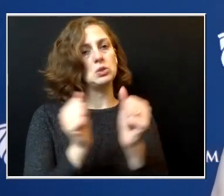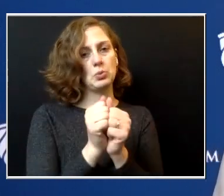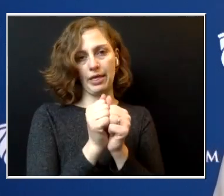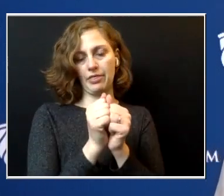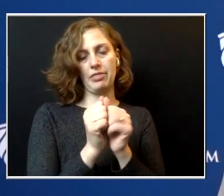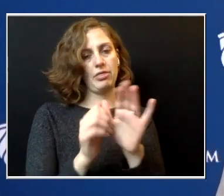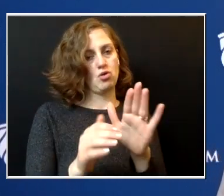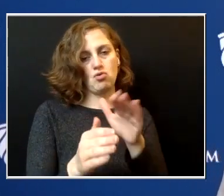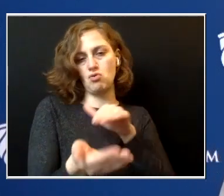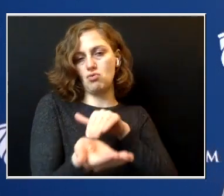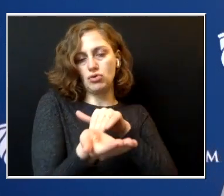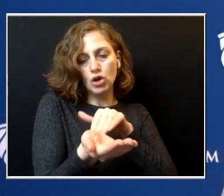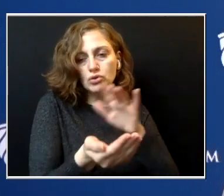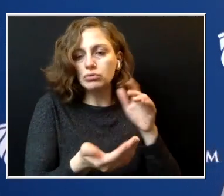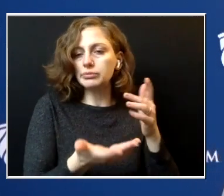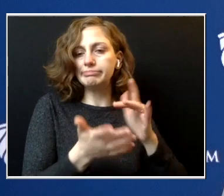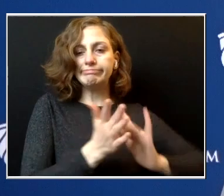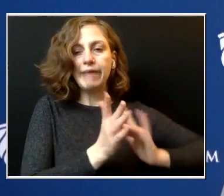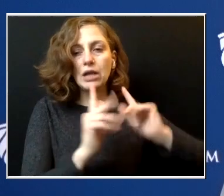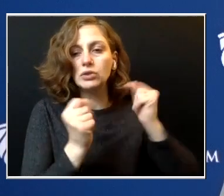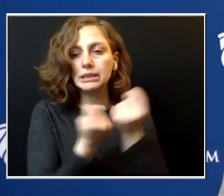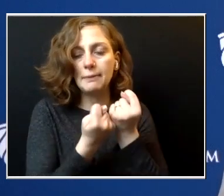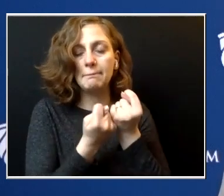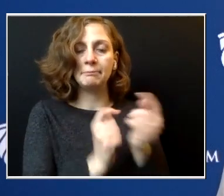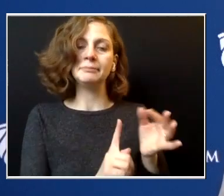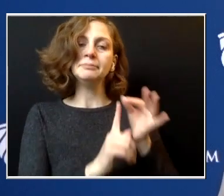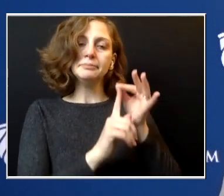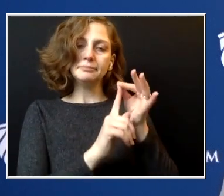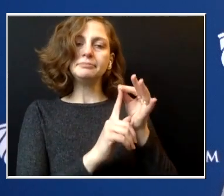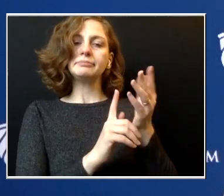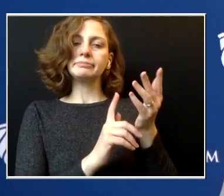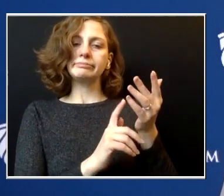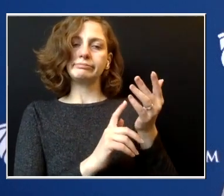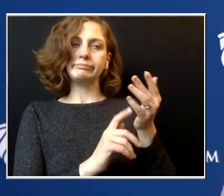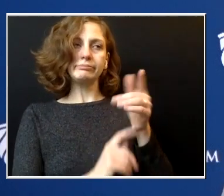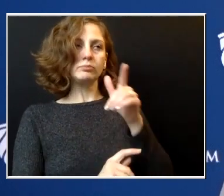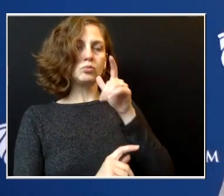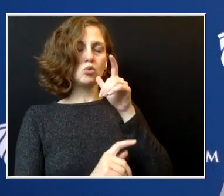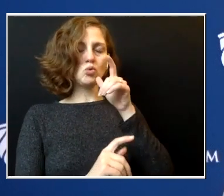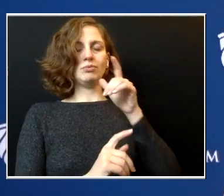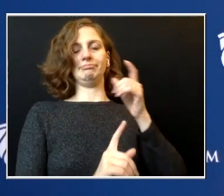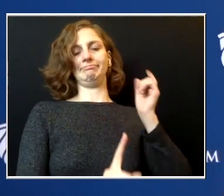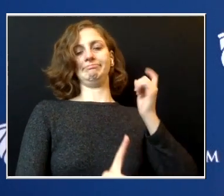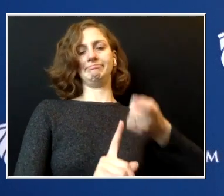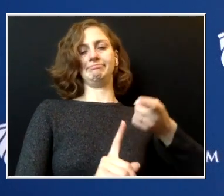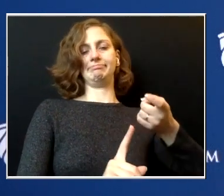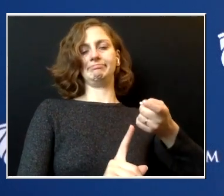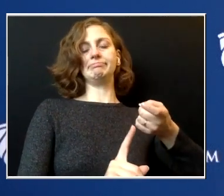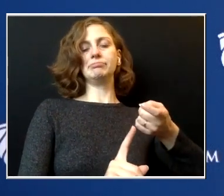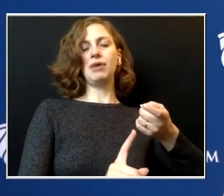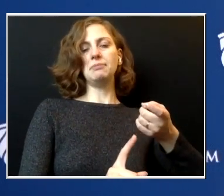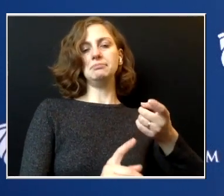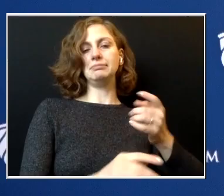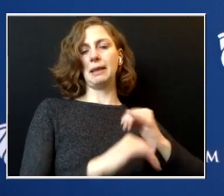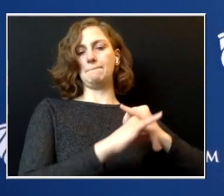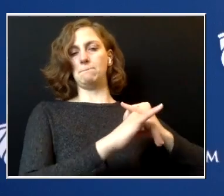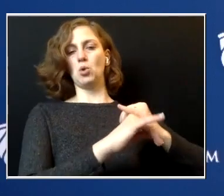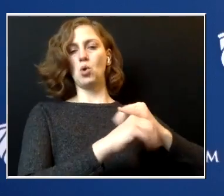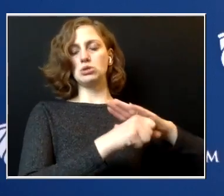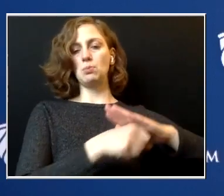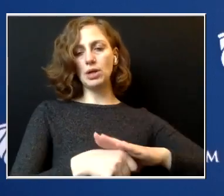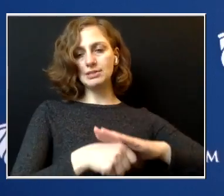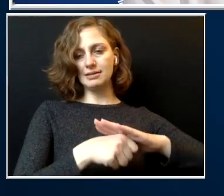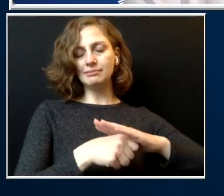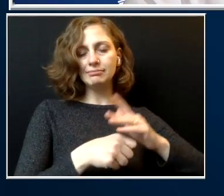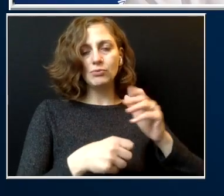team, especially those physicians or that medical team that is prescribing that immunosuppression or dealing with your immunosuppressed